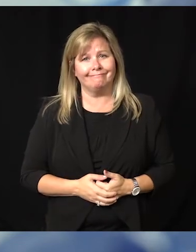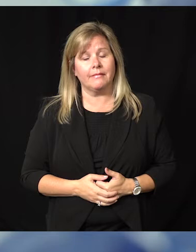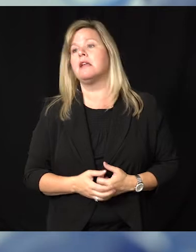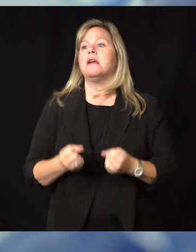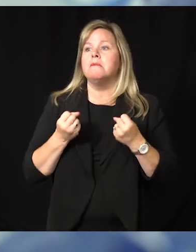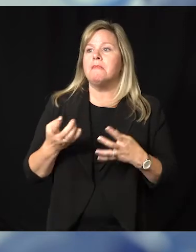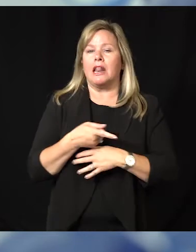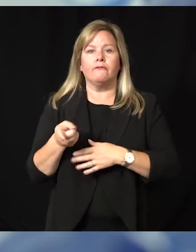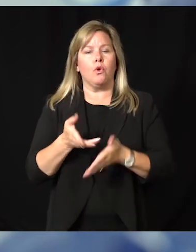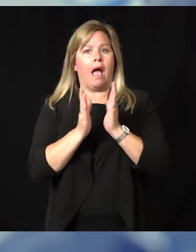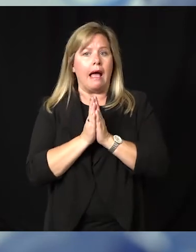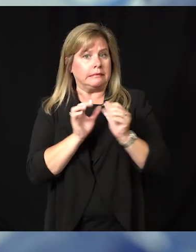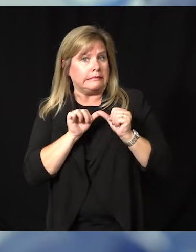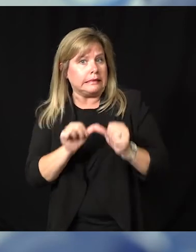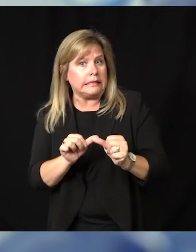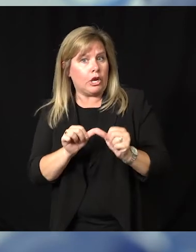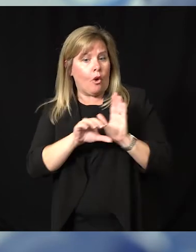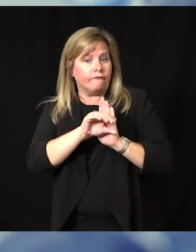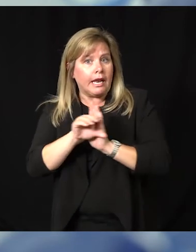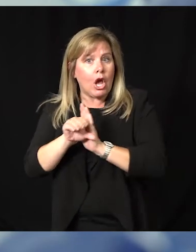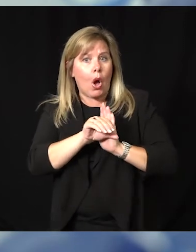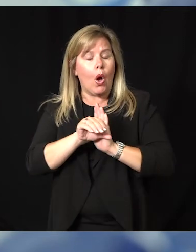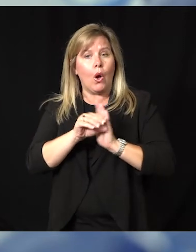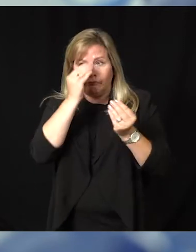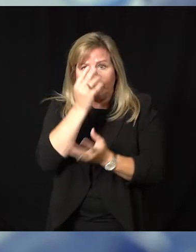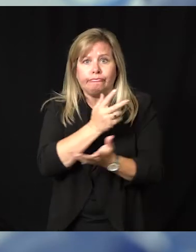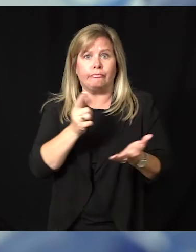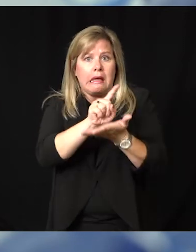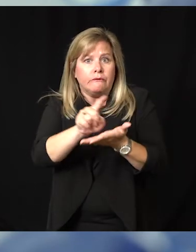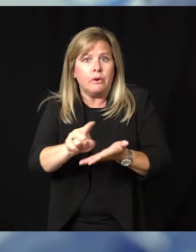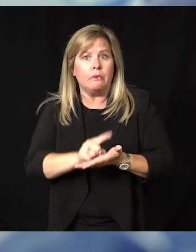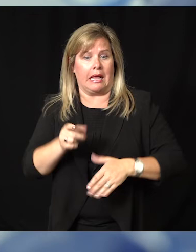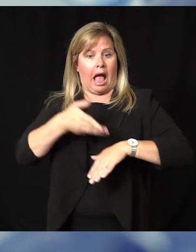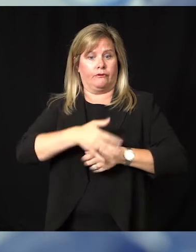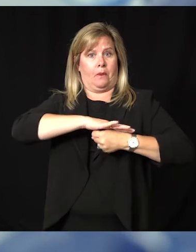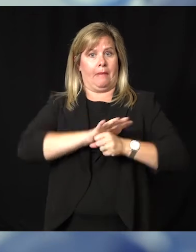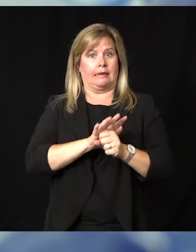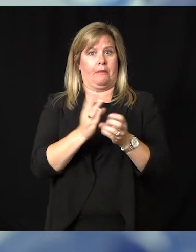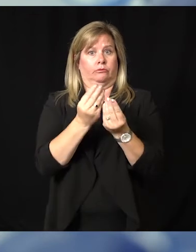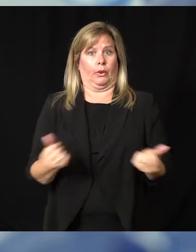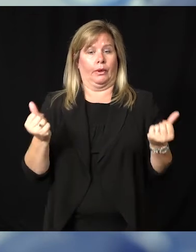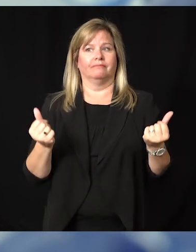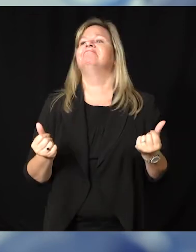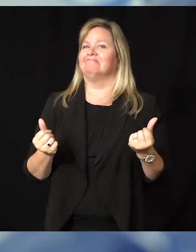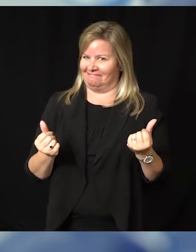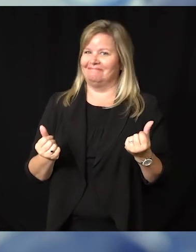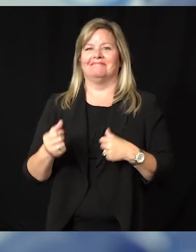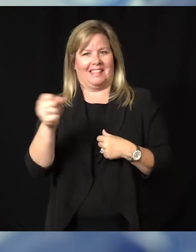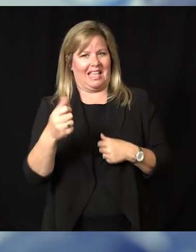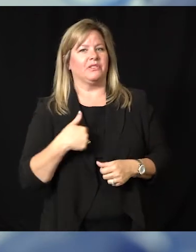of you have asked if we will continue to do these video updates after the pandemic. The answer is an enthusiastic